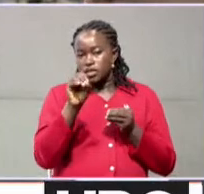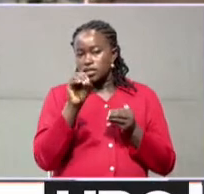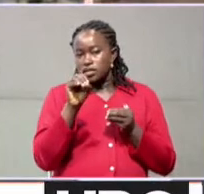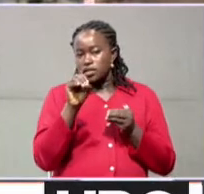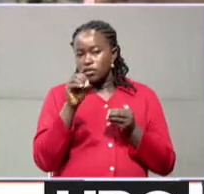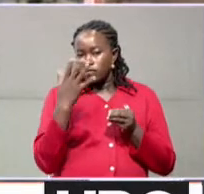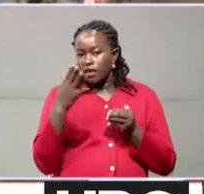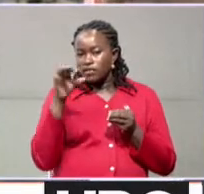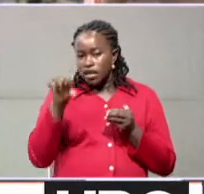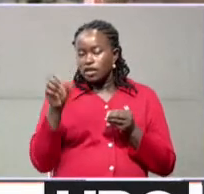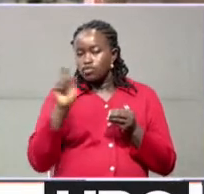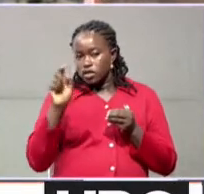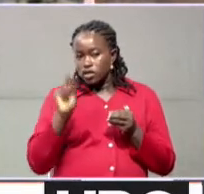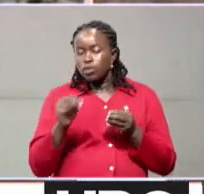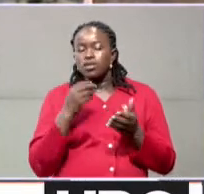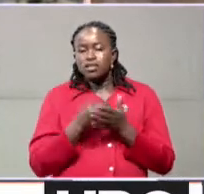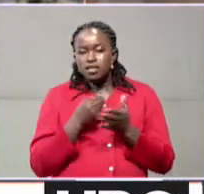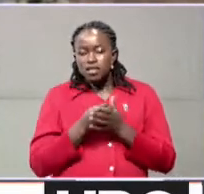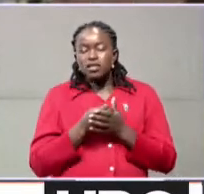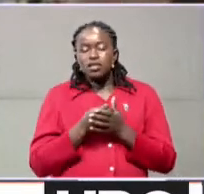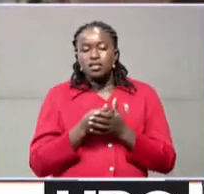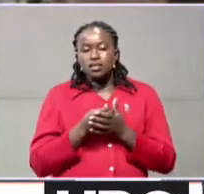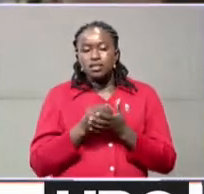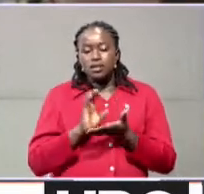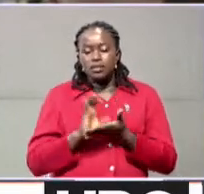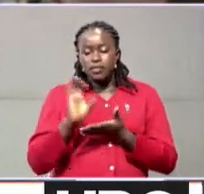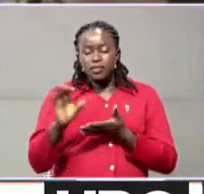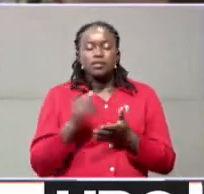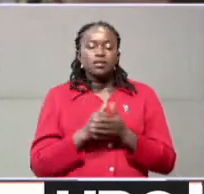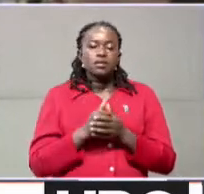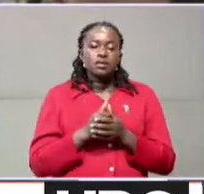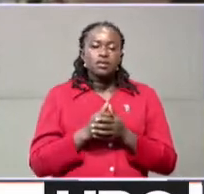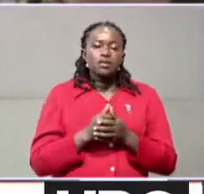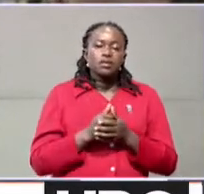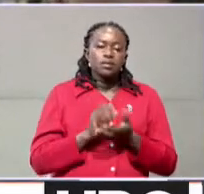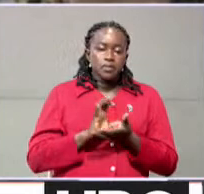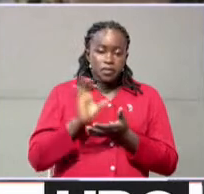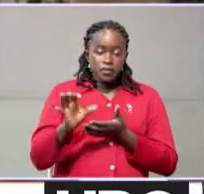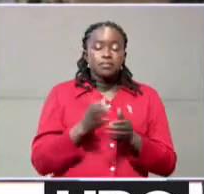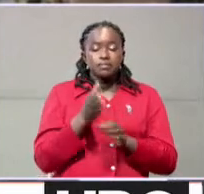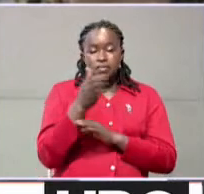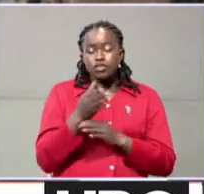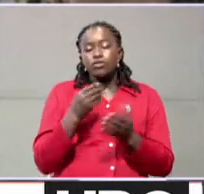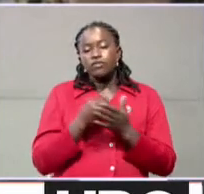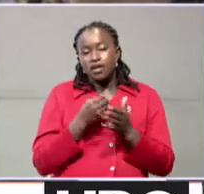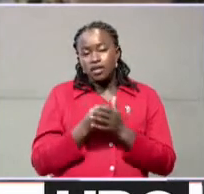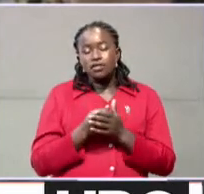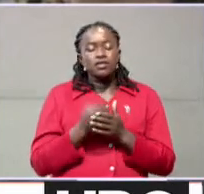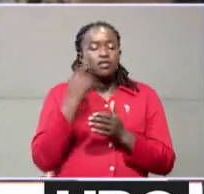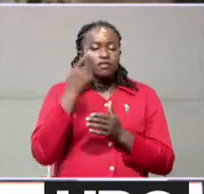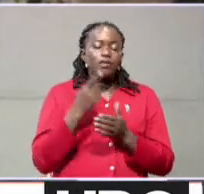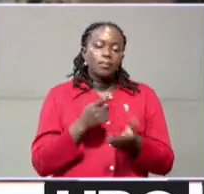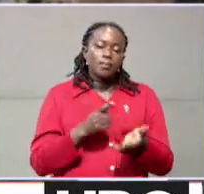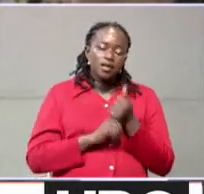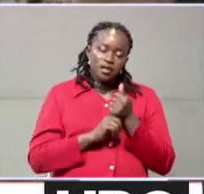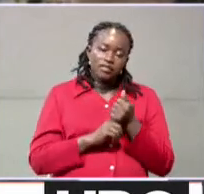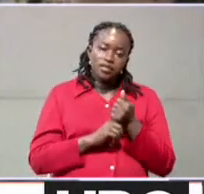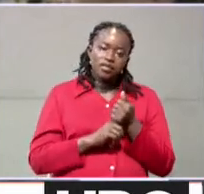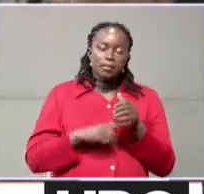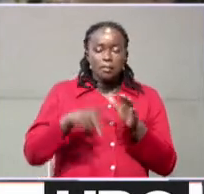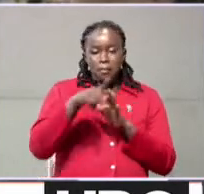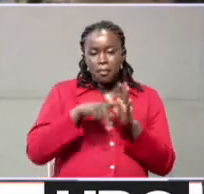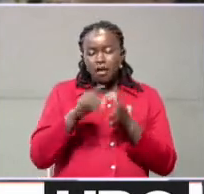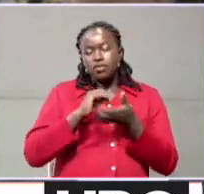trillion shillings appropriated to minnesota finance for the benefit of the